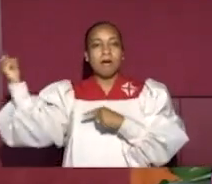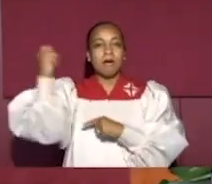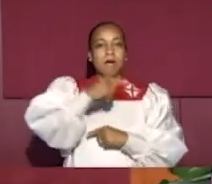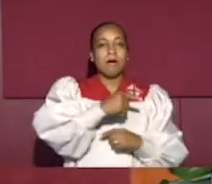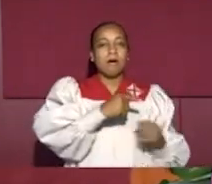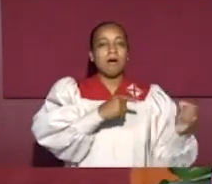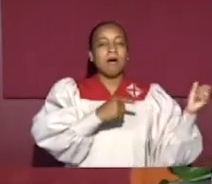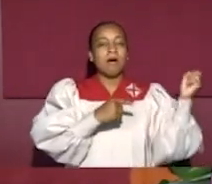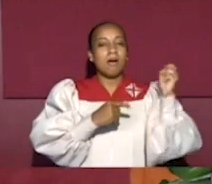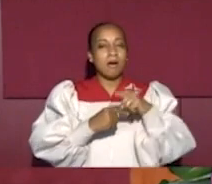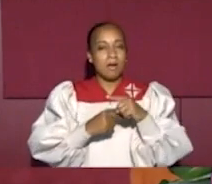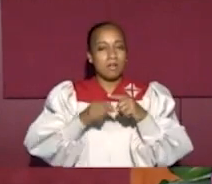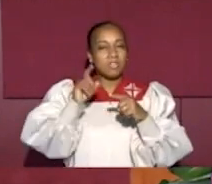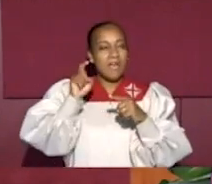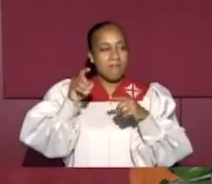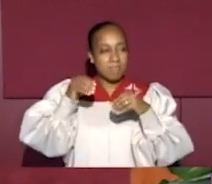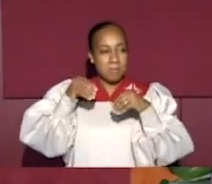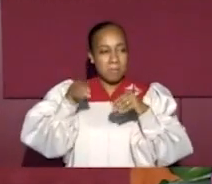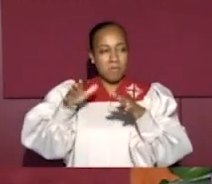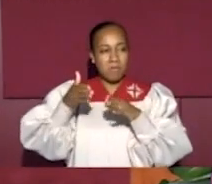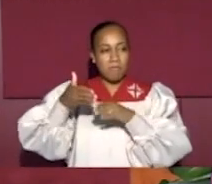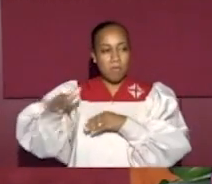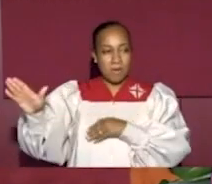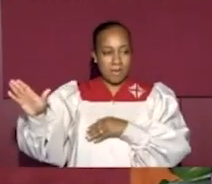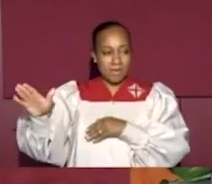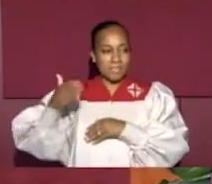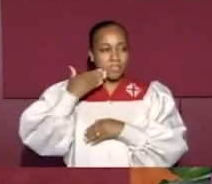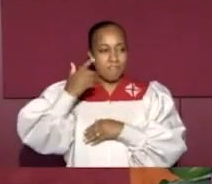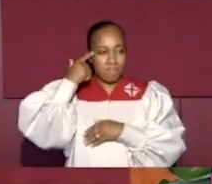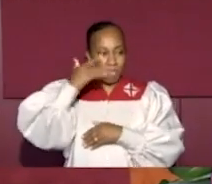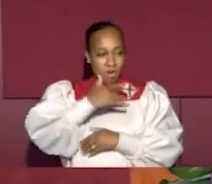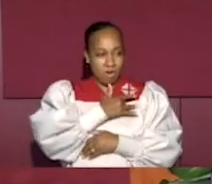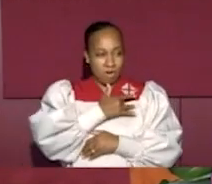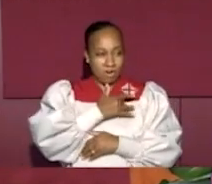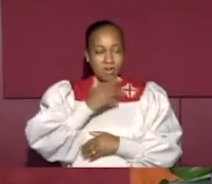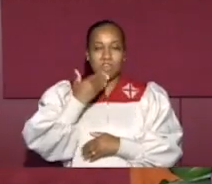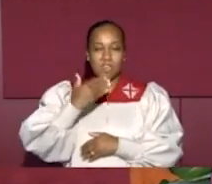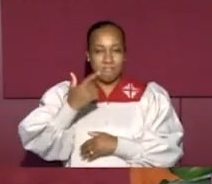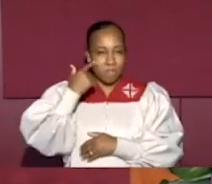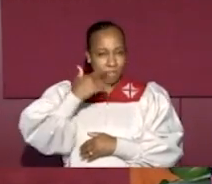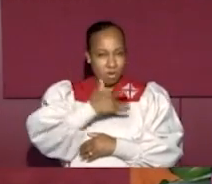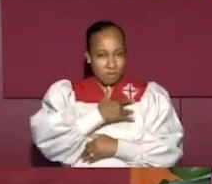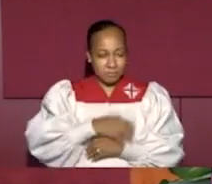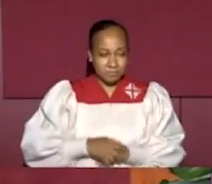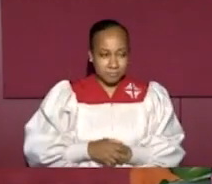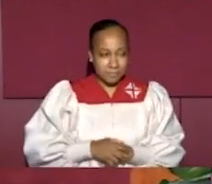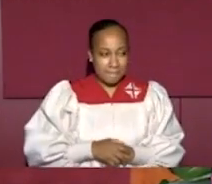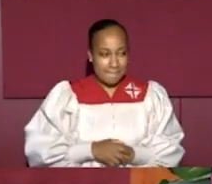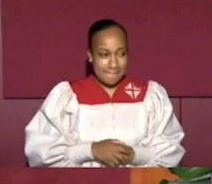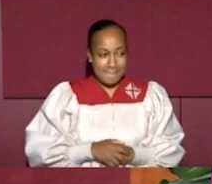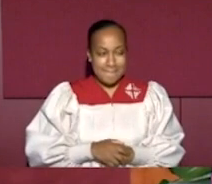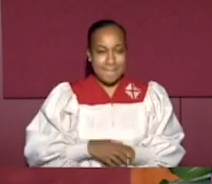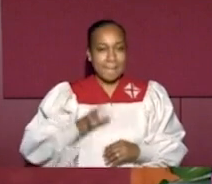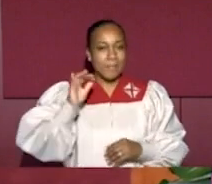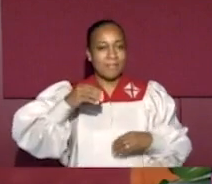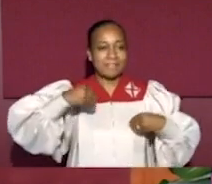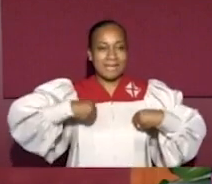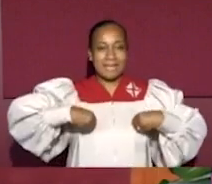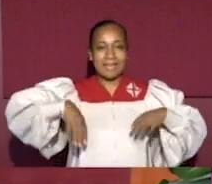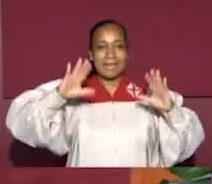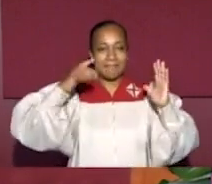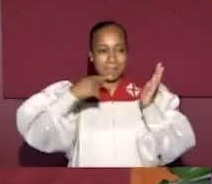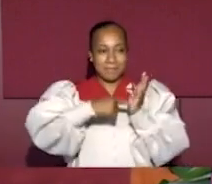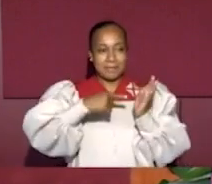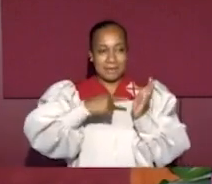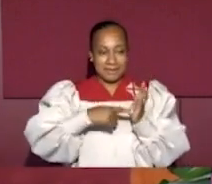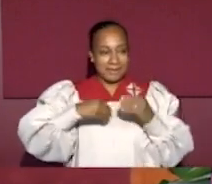away. It's good for your heart. It's good for your heart, amen? And then we have to give up the debt. We have